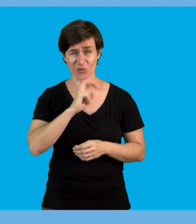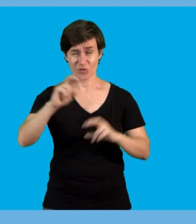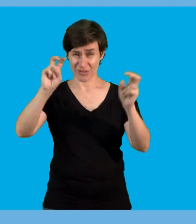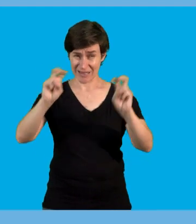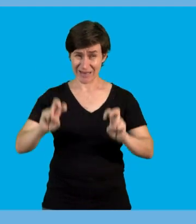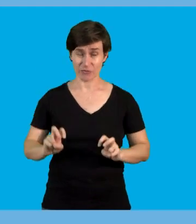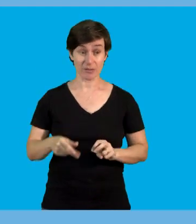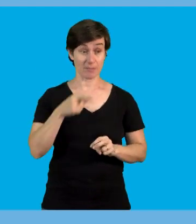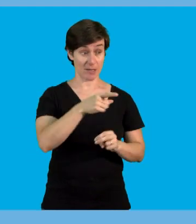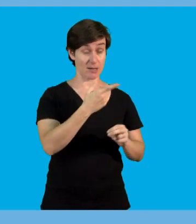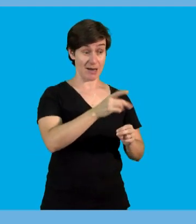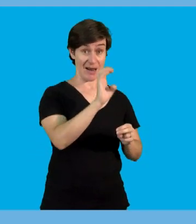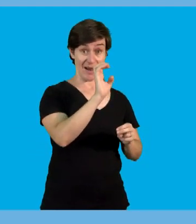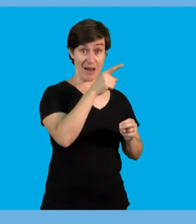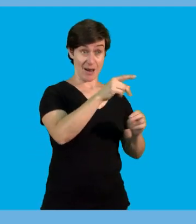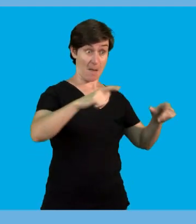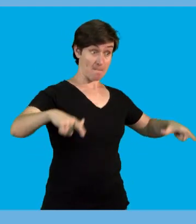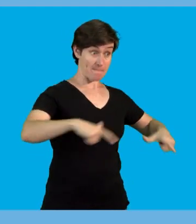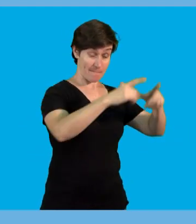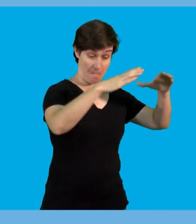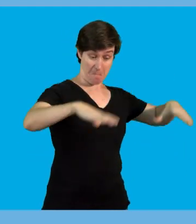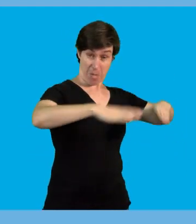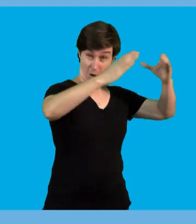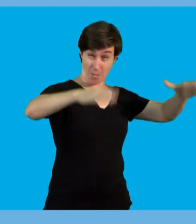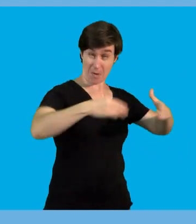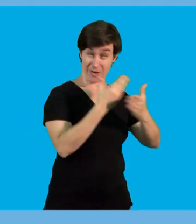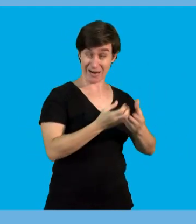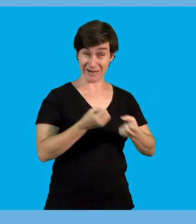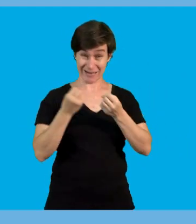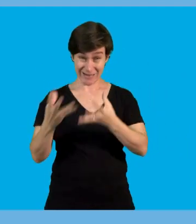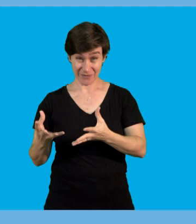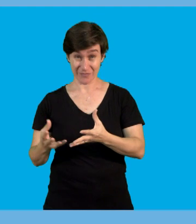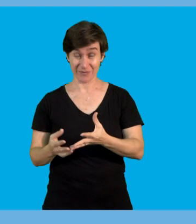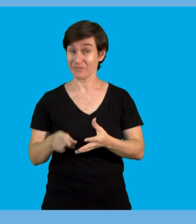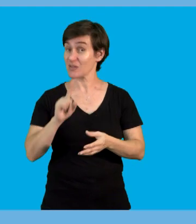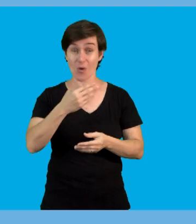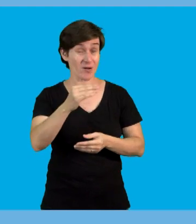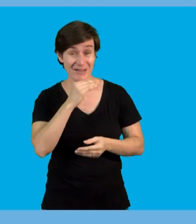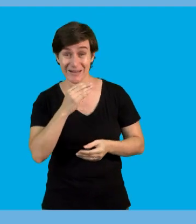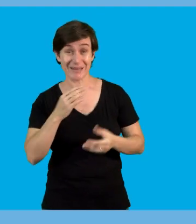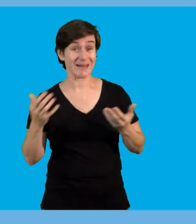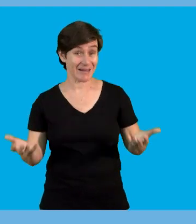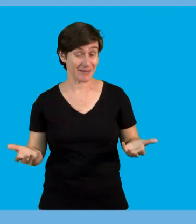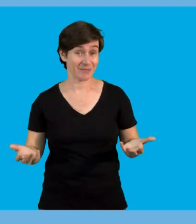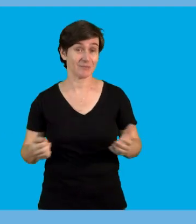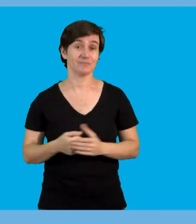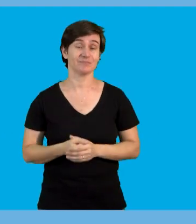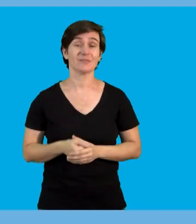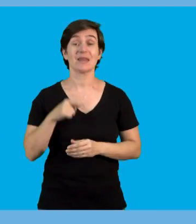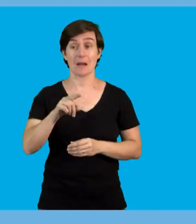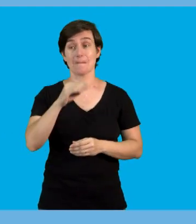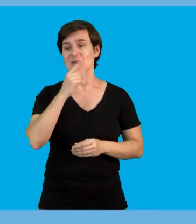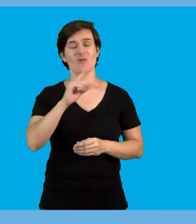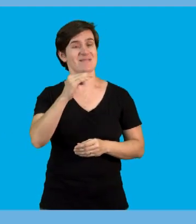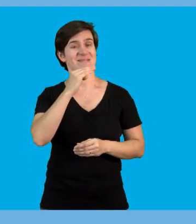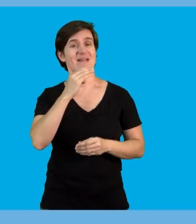country versus the energy that is being supplied. If the energy demand is high compared to the energy supply, therefore remember, we